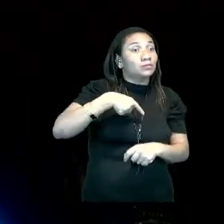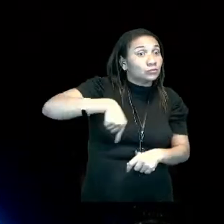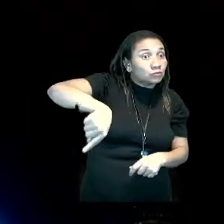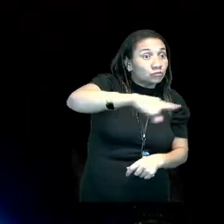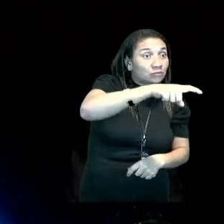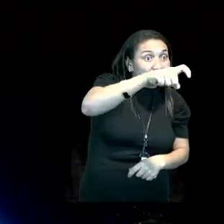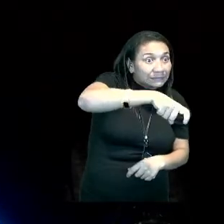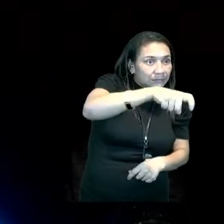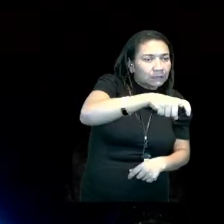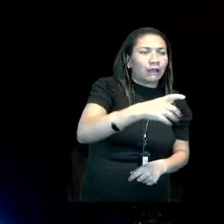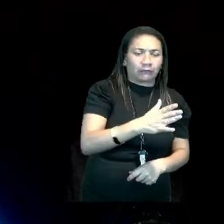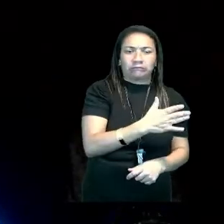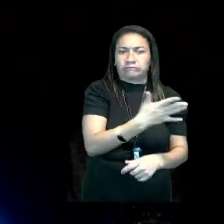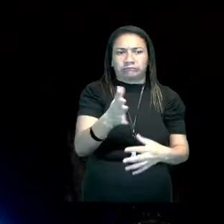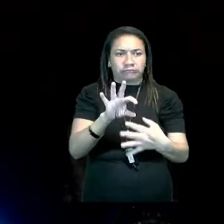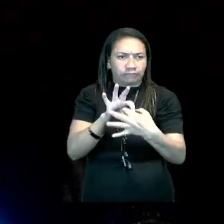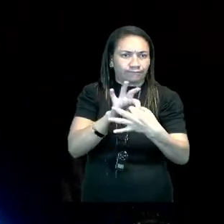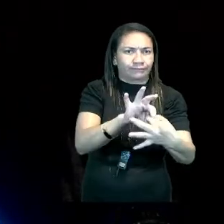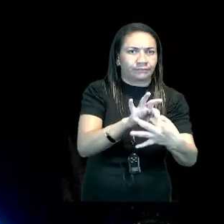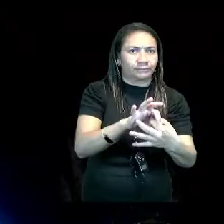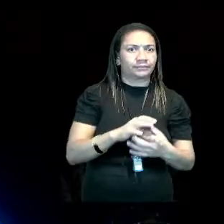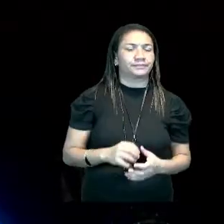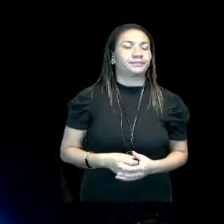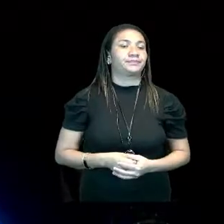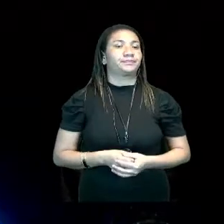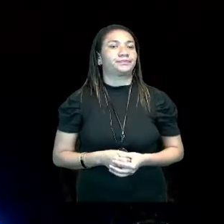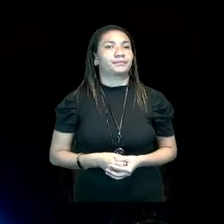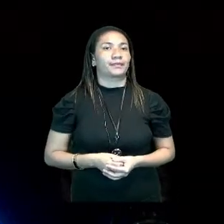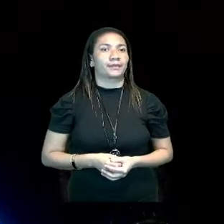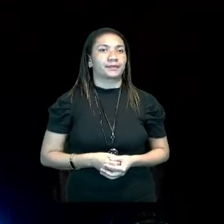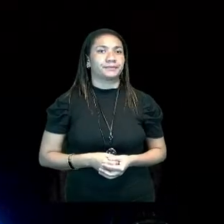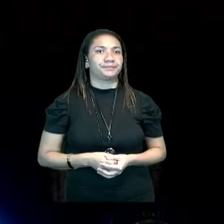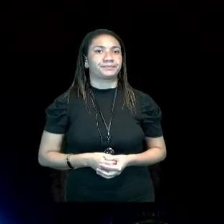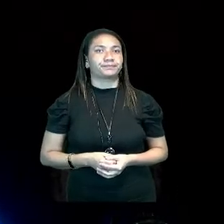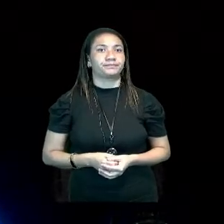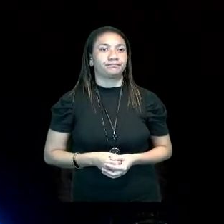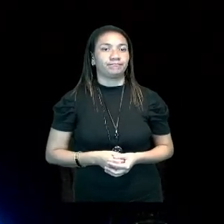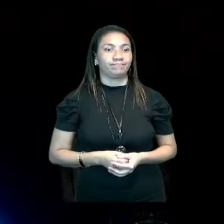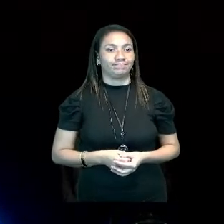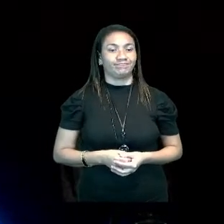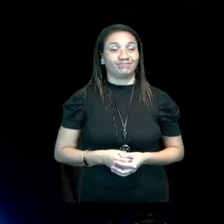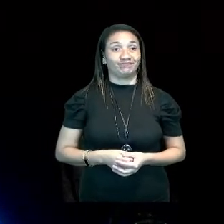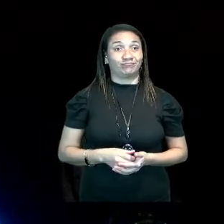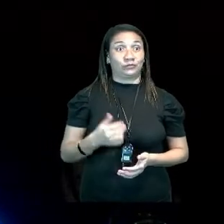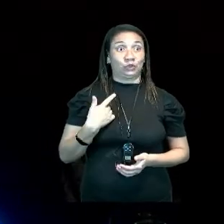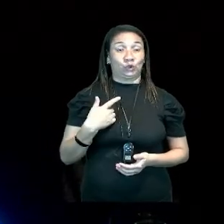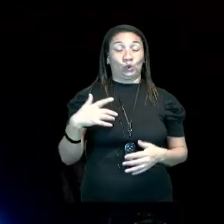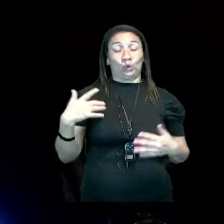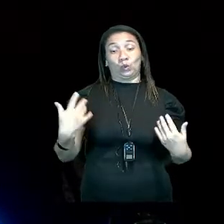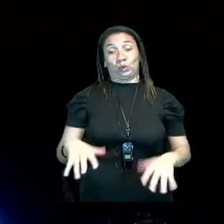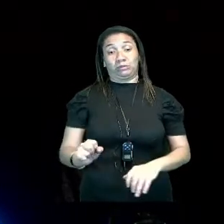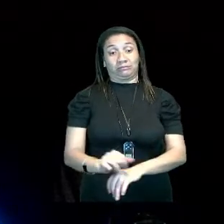I am especially honored to be in the presence of